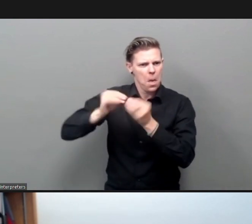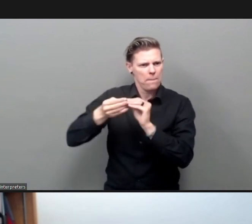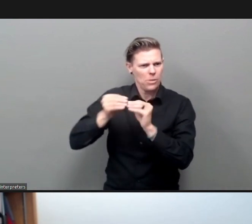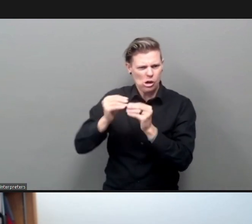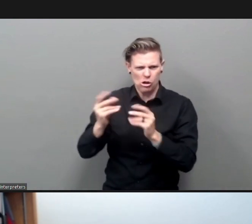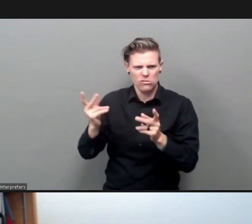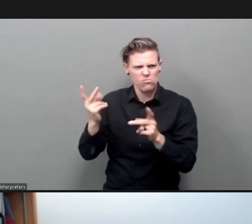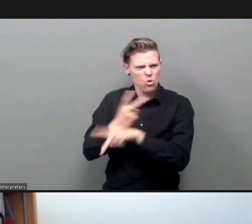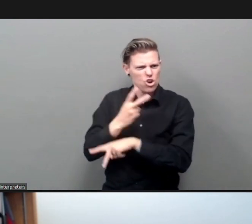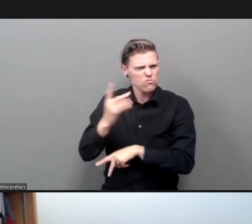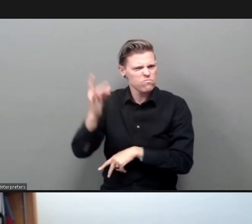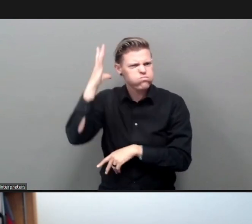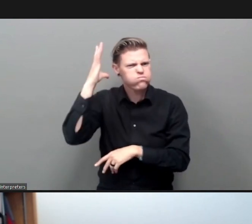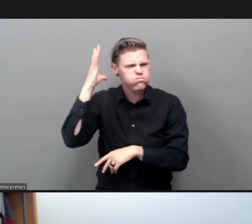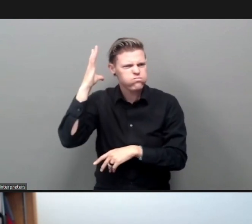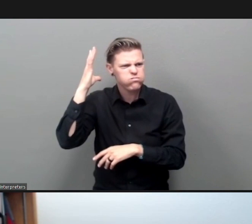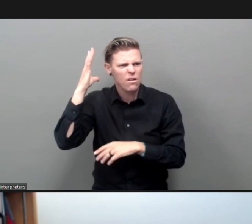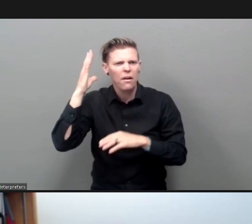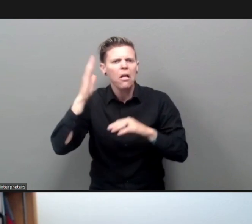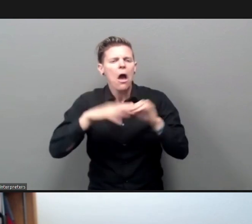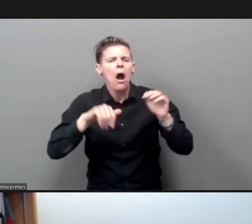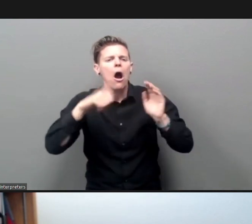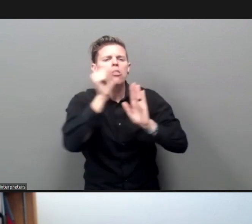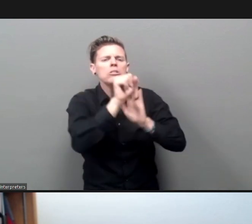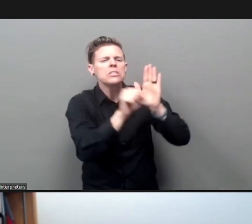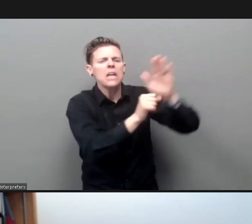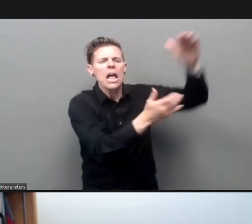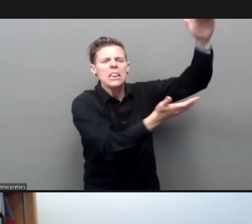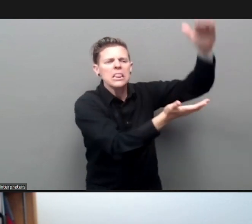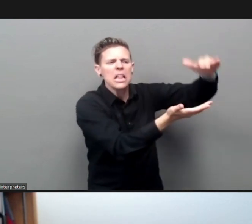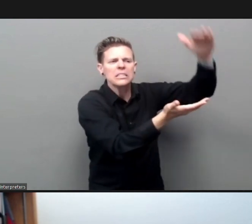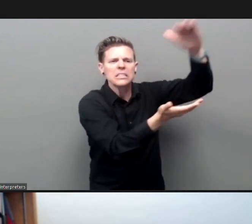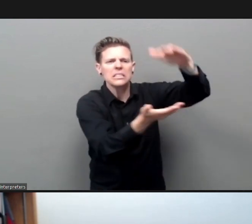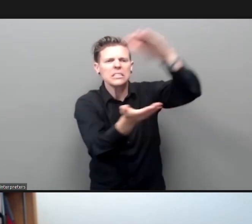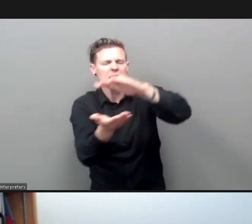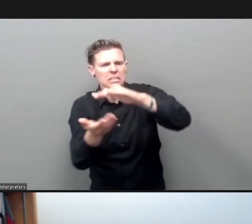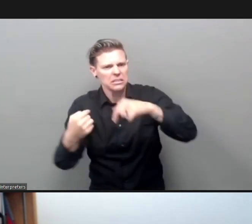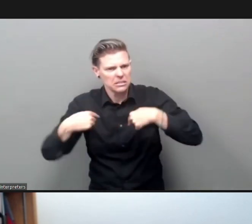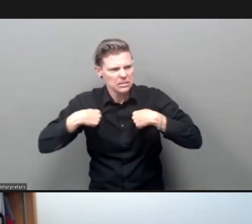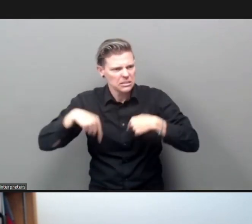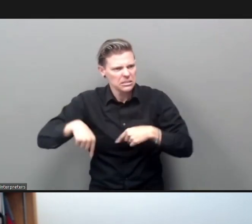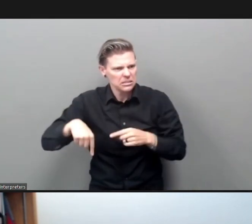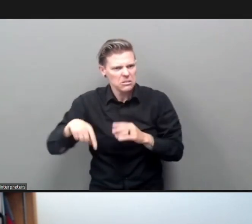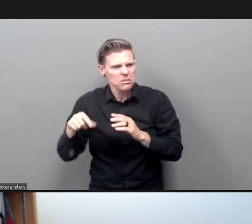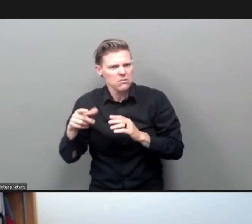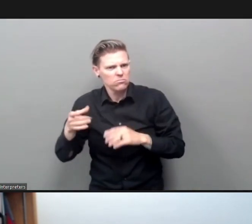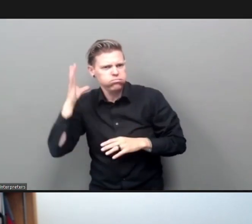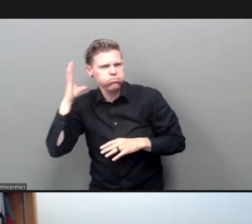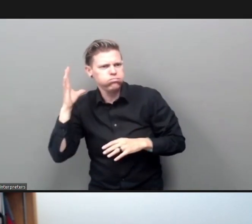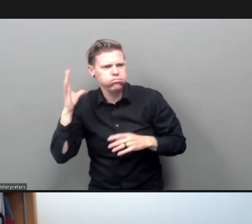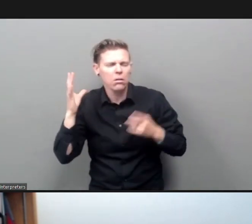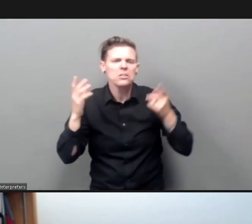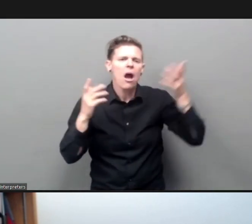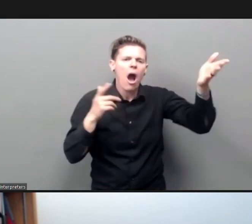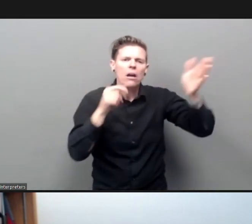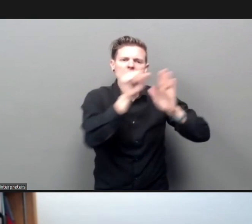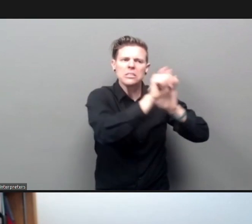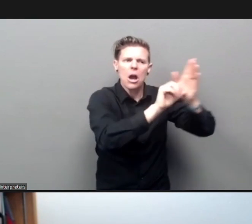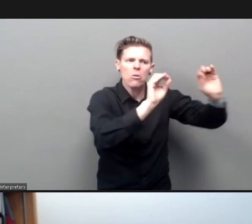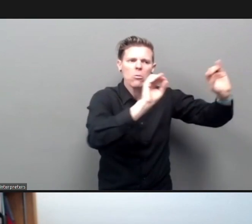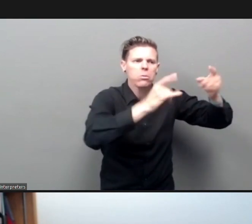and also don't have mandated precautions, such as Mississippi and